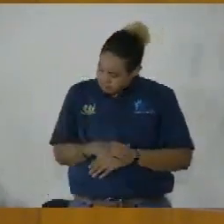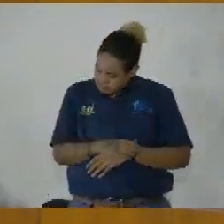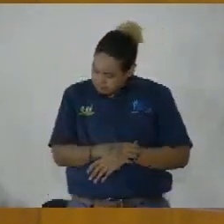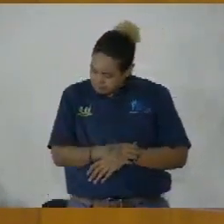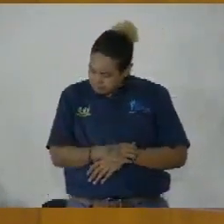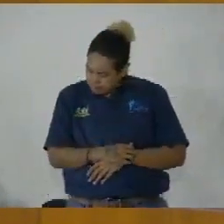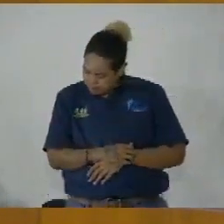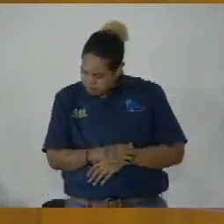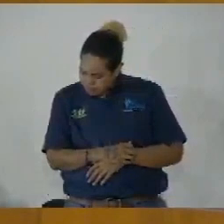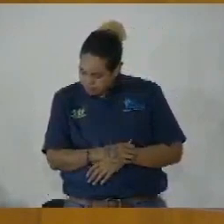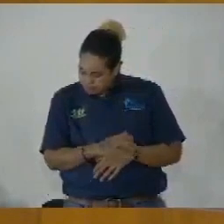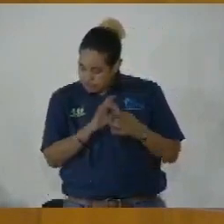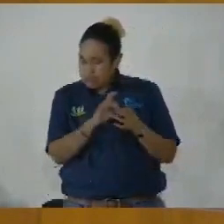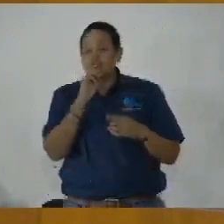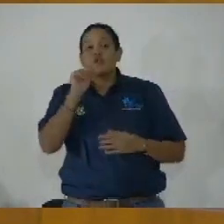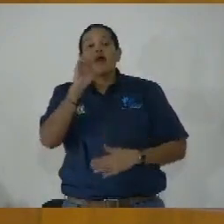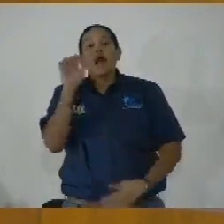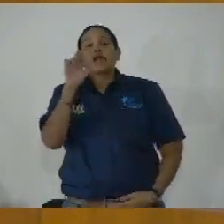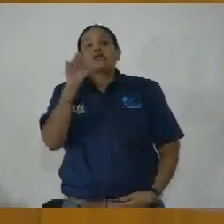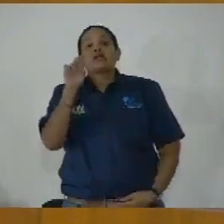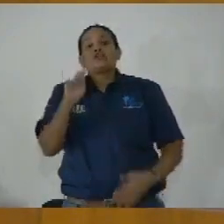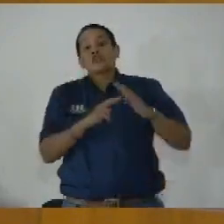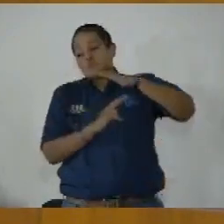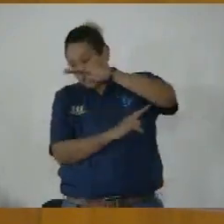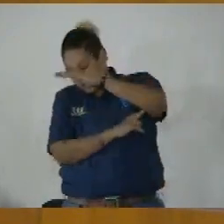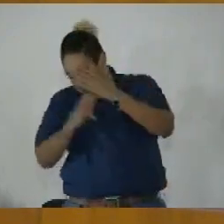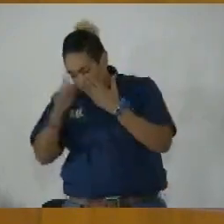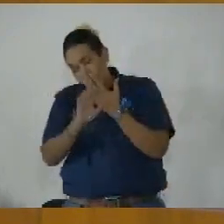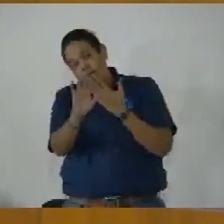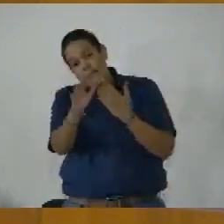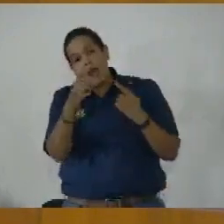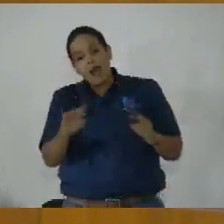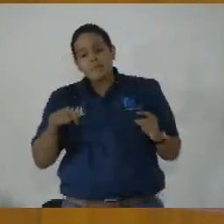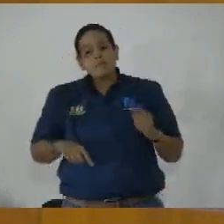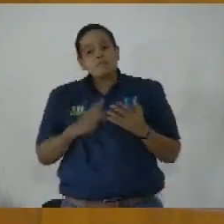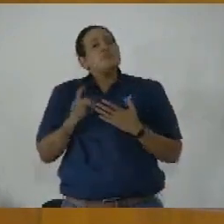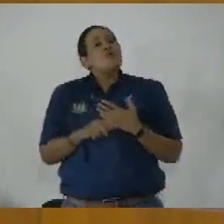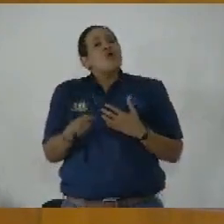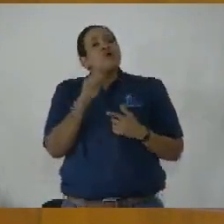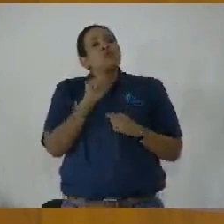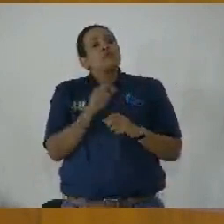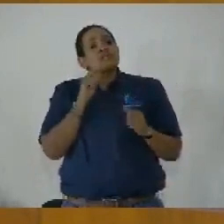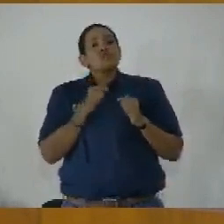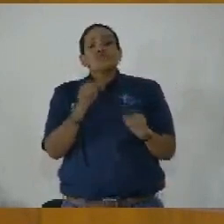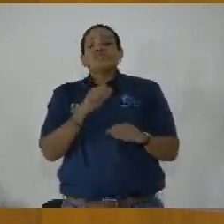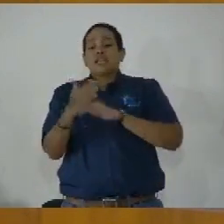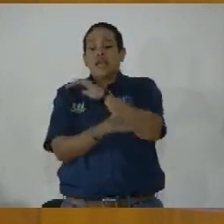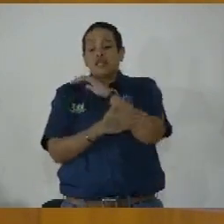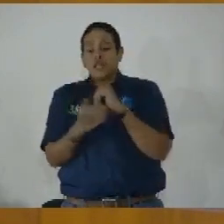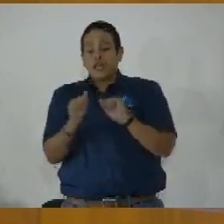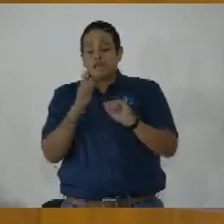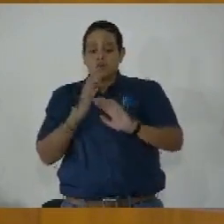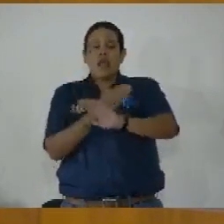is related to the Accelerated Bridge Program. This program is a strategic national effort to